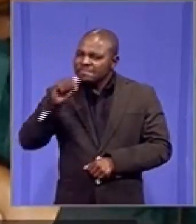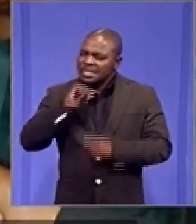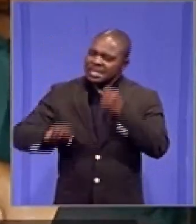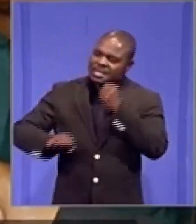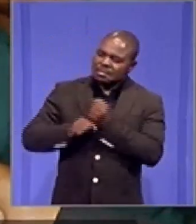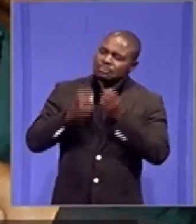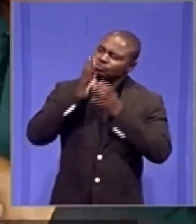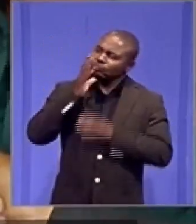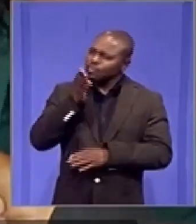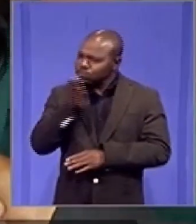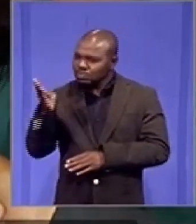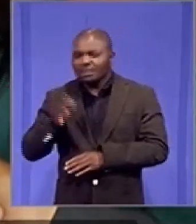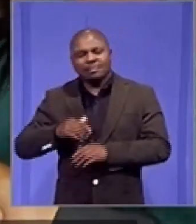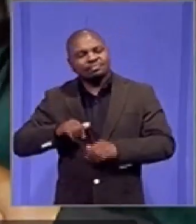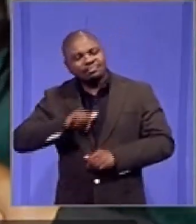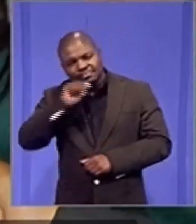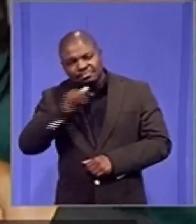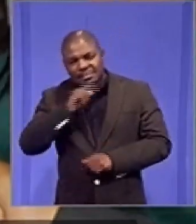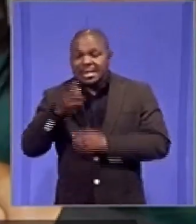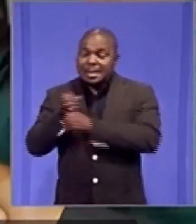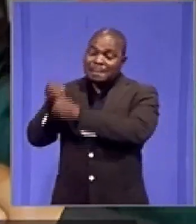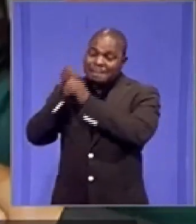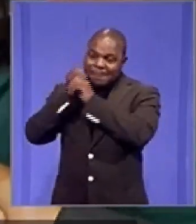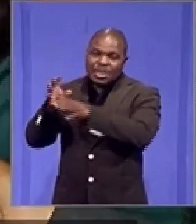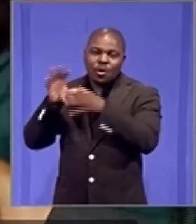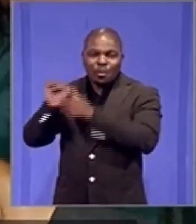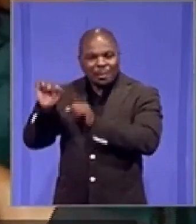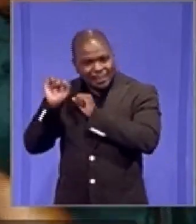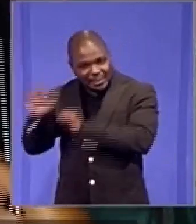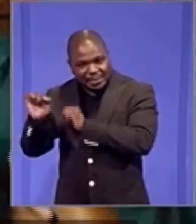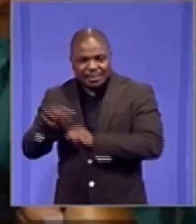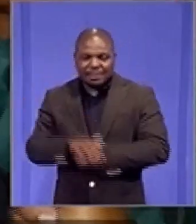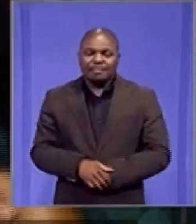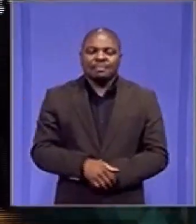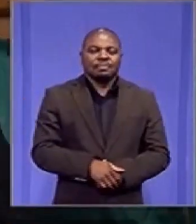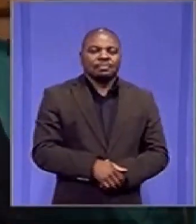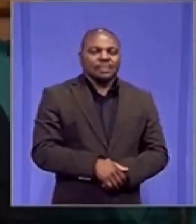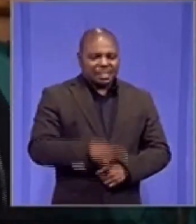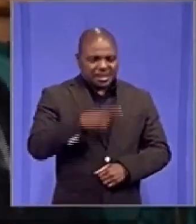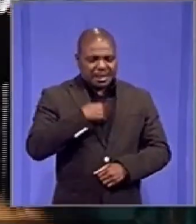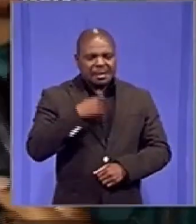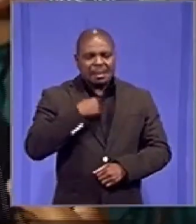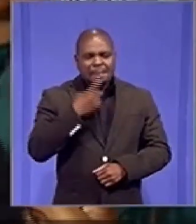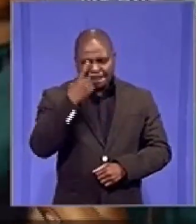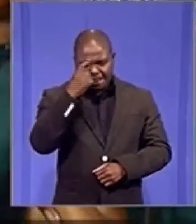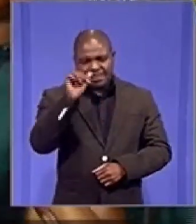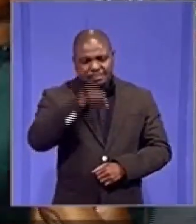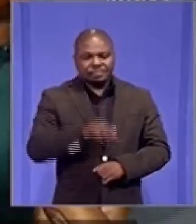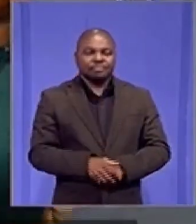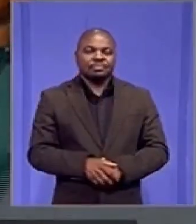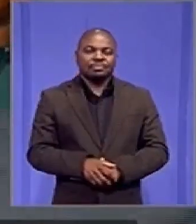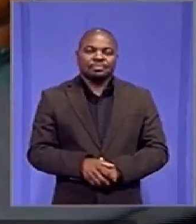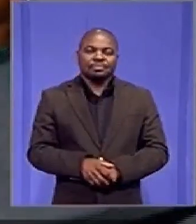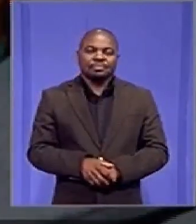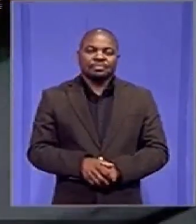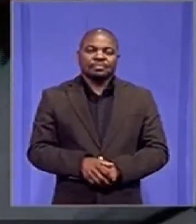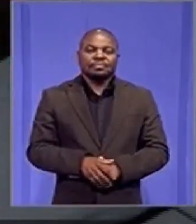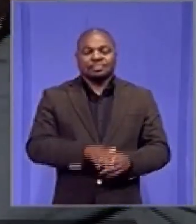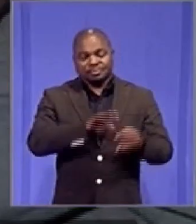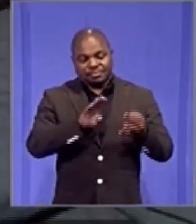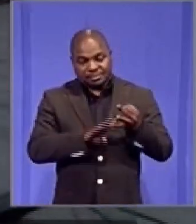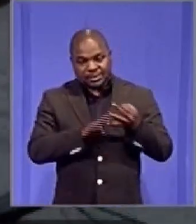ba bantsi go feta rena, mara re yo ba betha ntse ba le ga nakua ga bo bona. Ke na le tshepo ya seo. Ke a leboga, ke tlile go bua